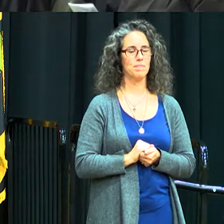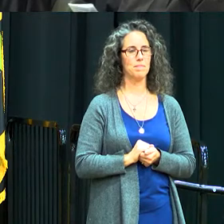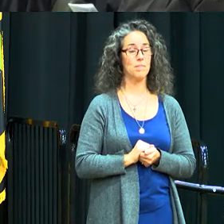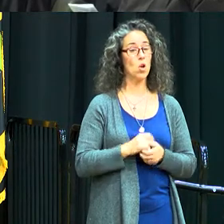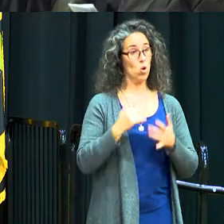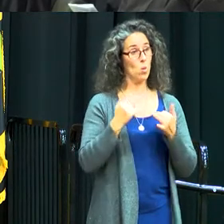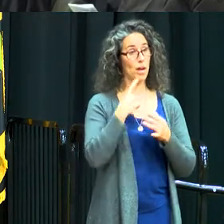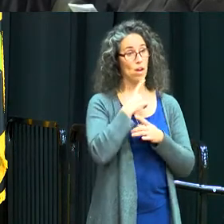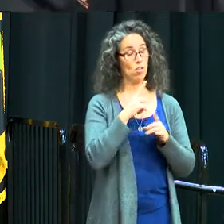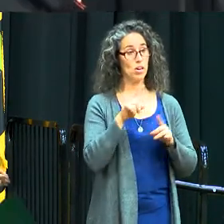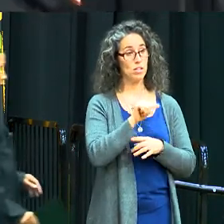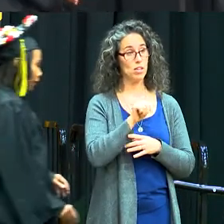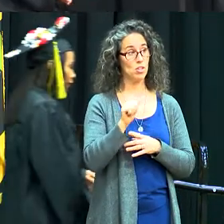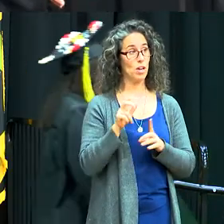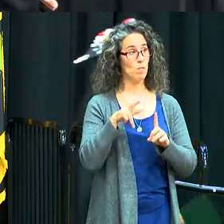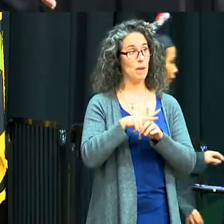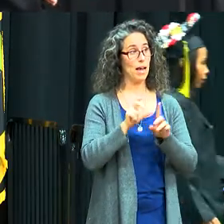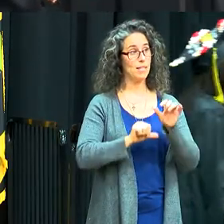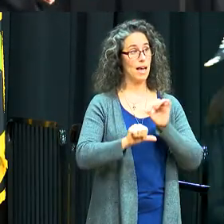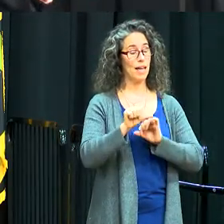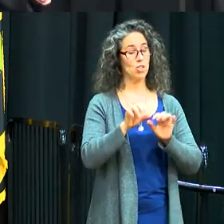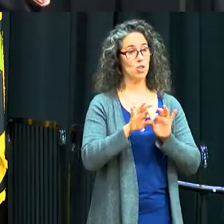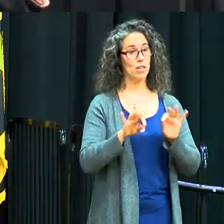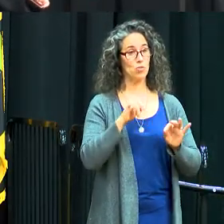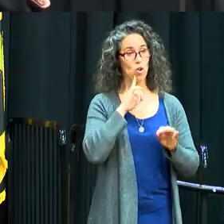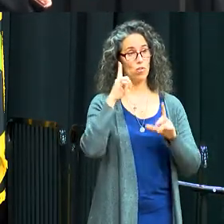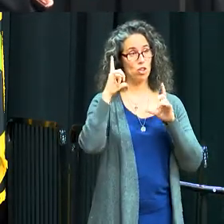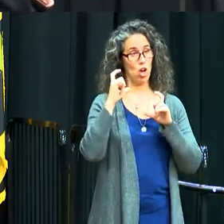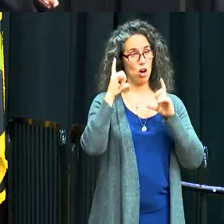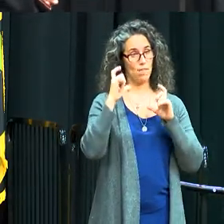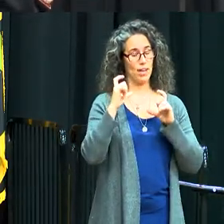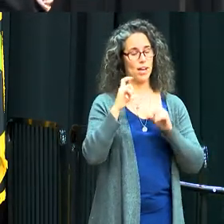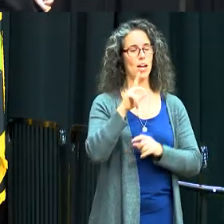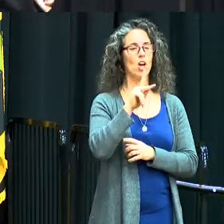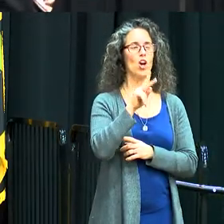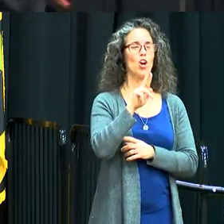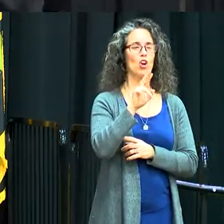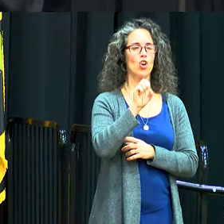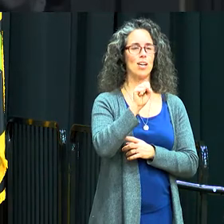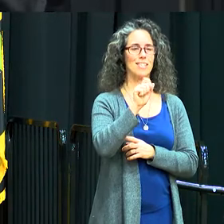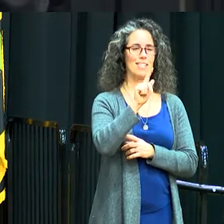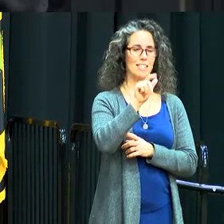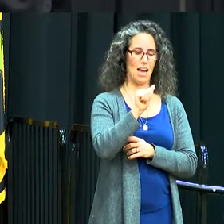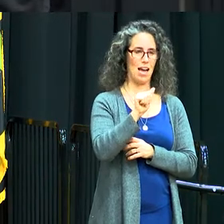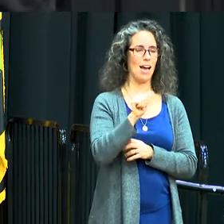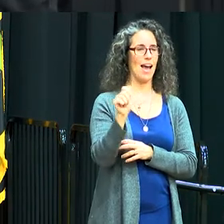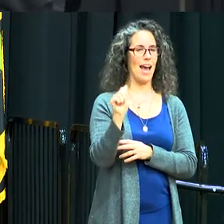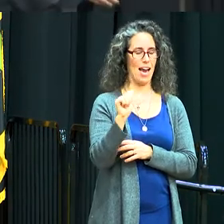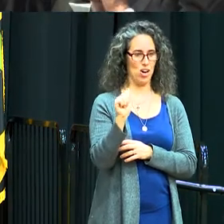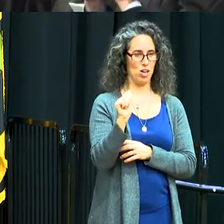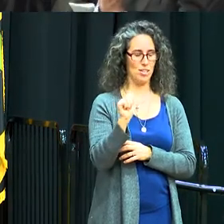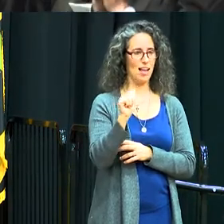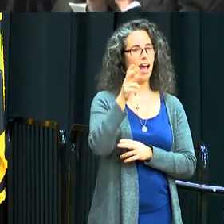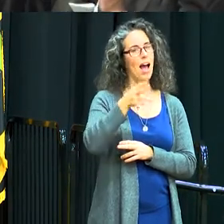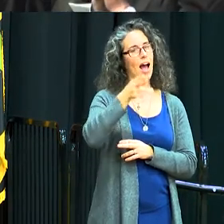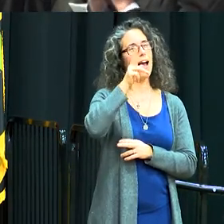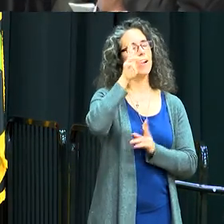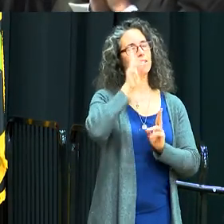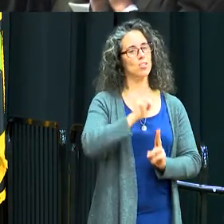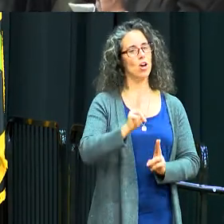We now confer the Associate of Applied Science degrees in photography, Krista Deanne Ayers, highest honors.